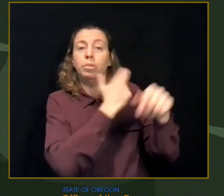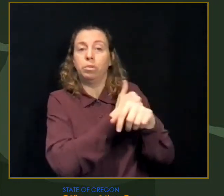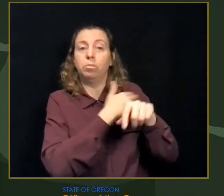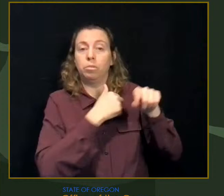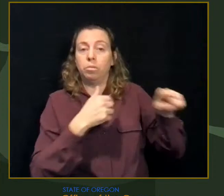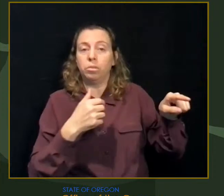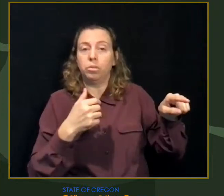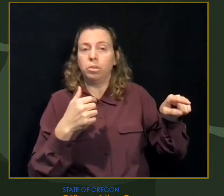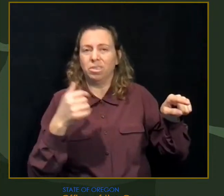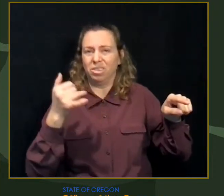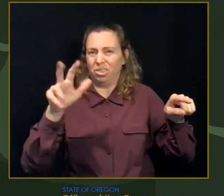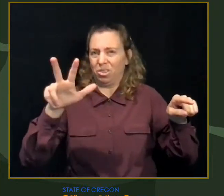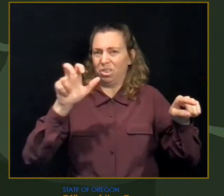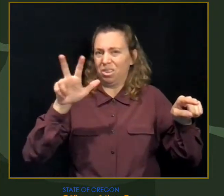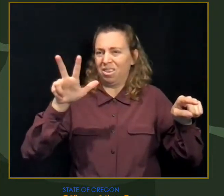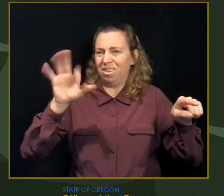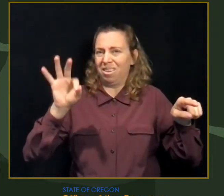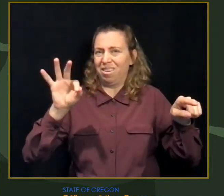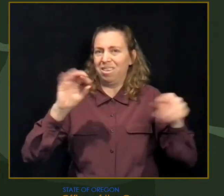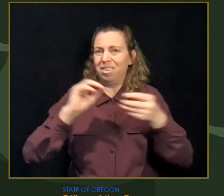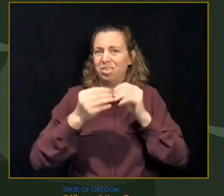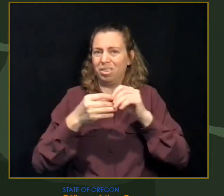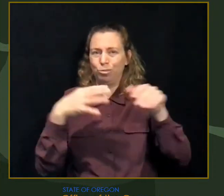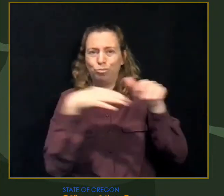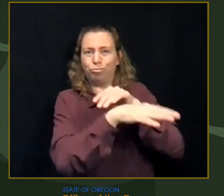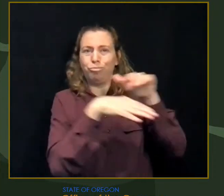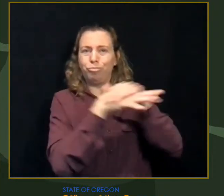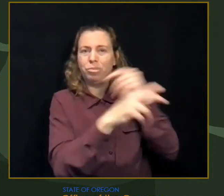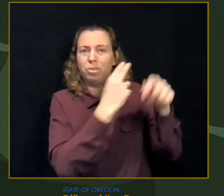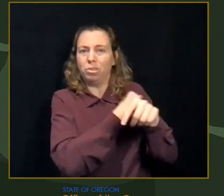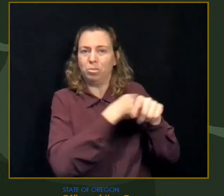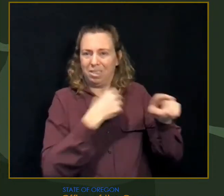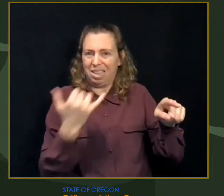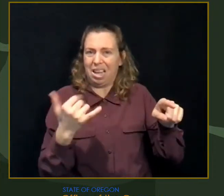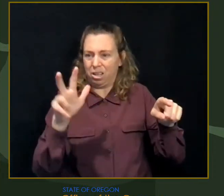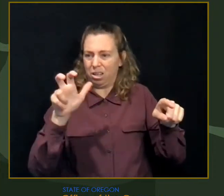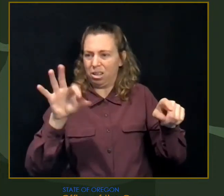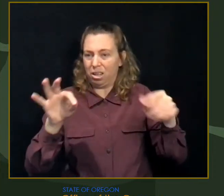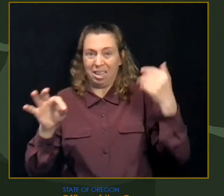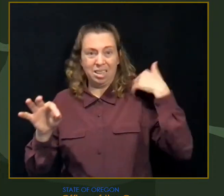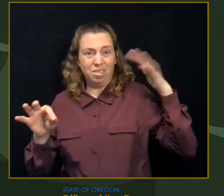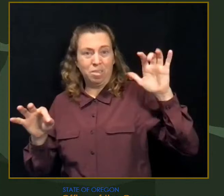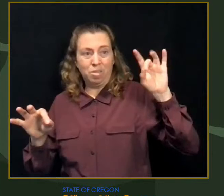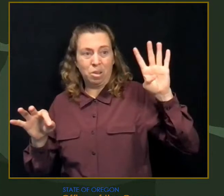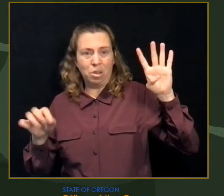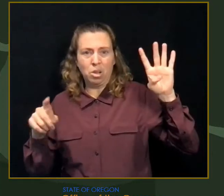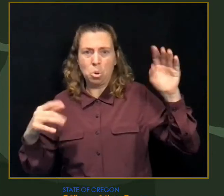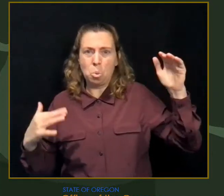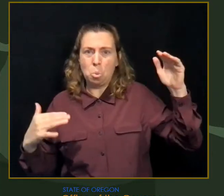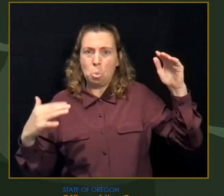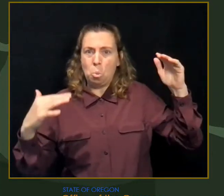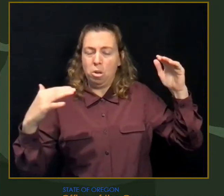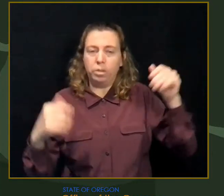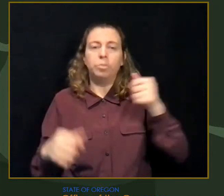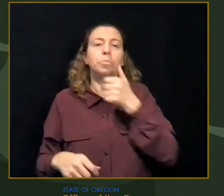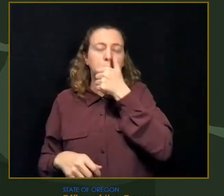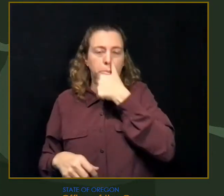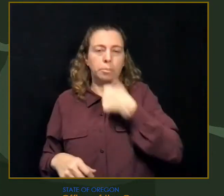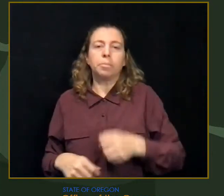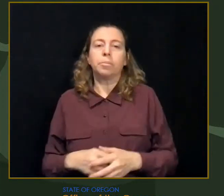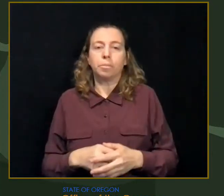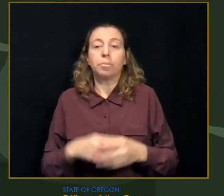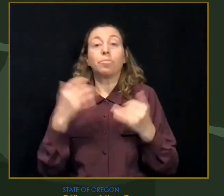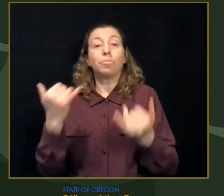339 Oregonians in the hospital this morning with COVID, and increases of over 30% in the last week. Without